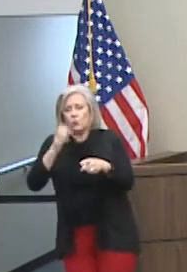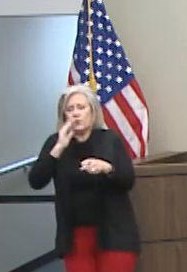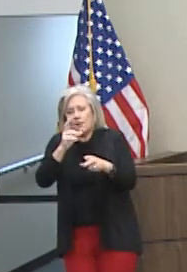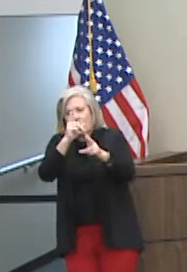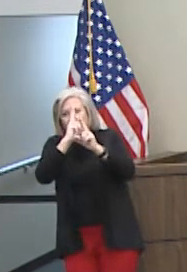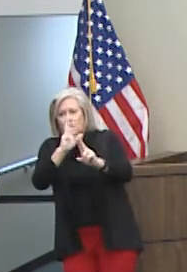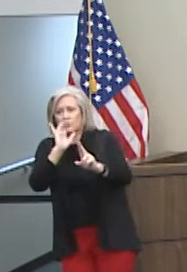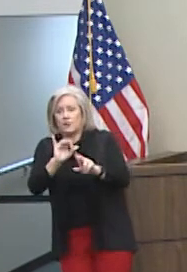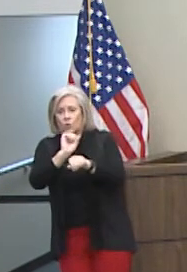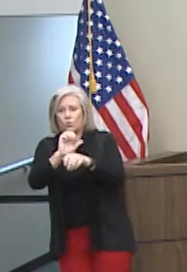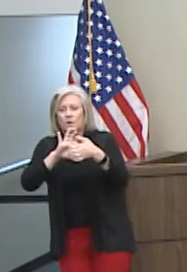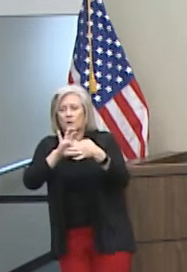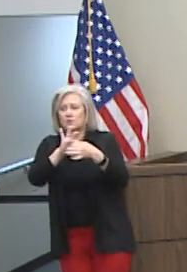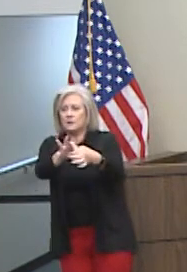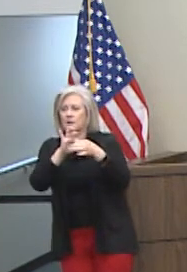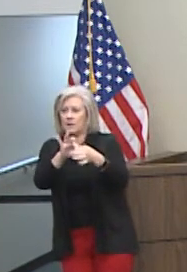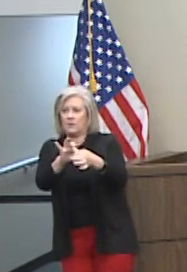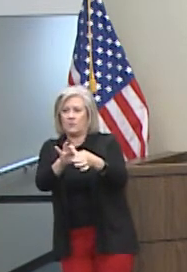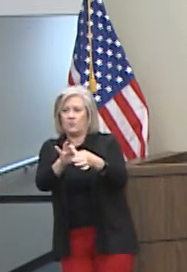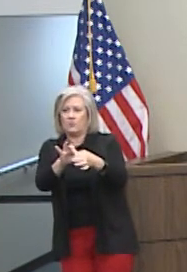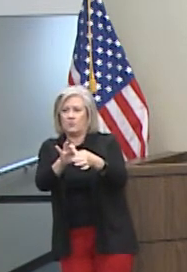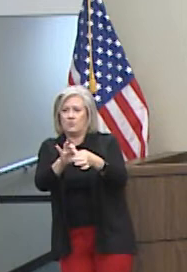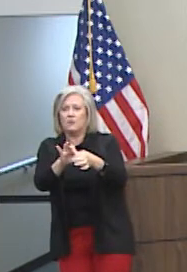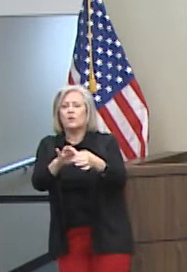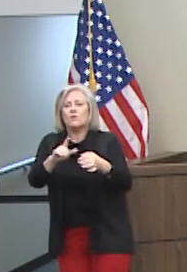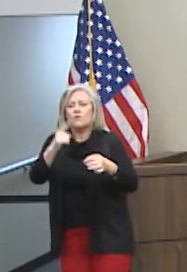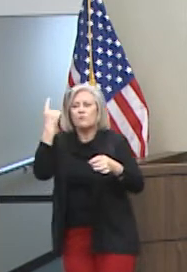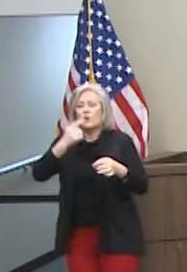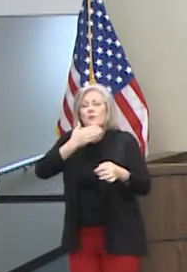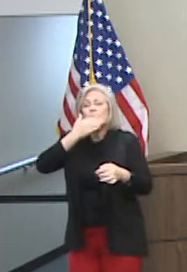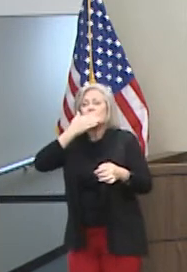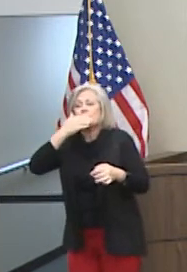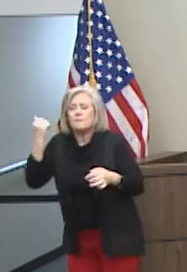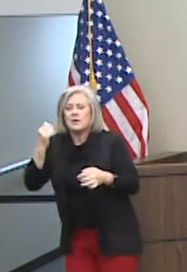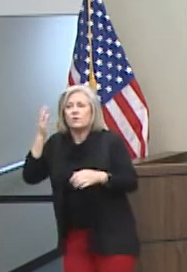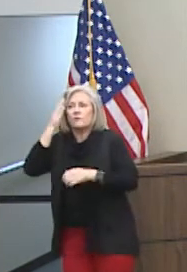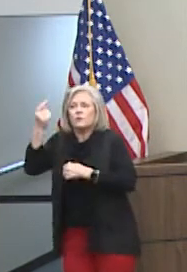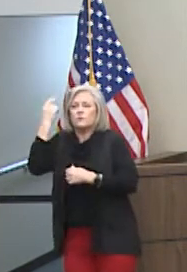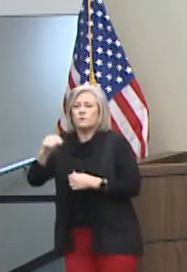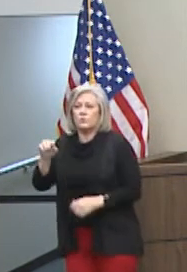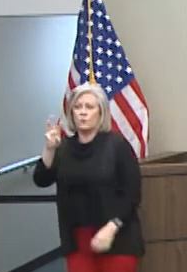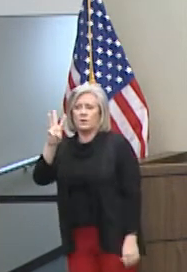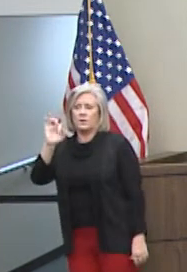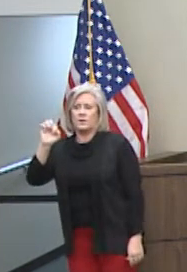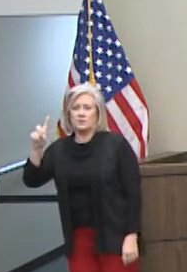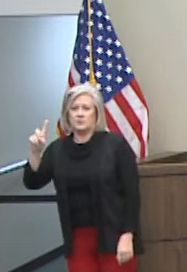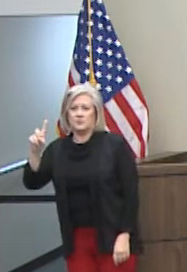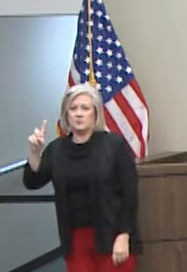together to build an even brighter future for the Waco Public Schools.